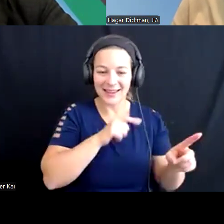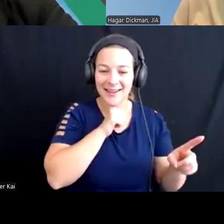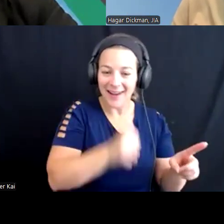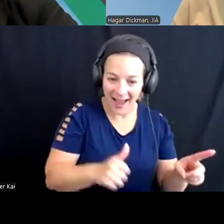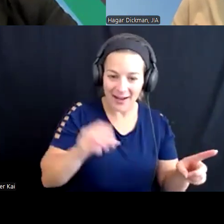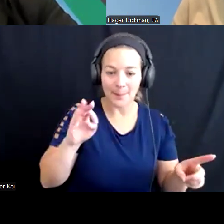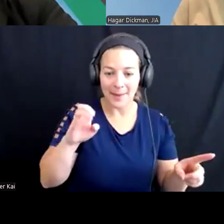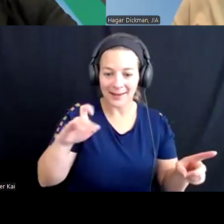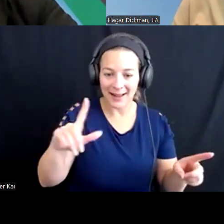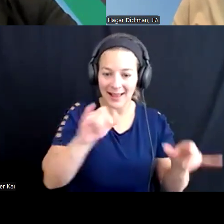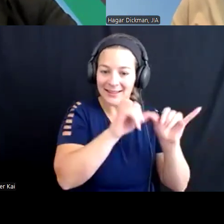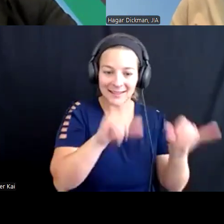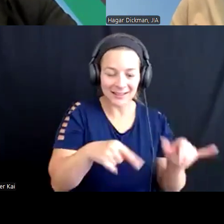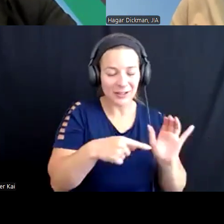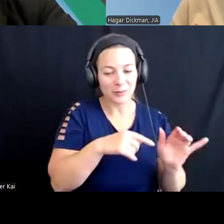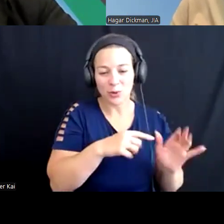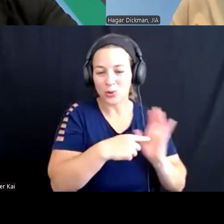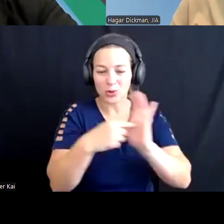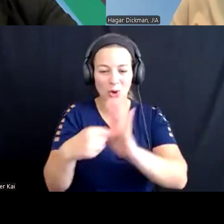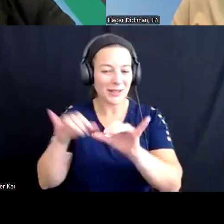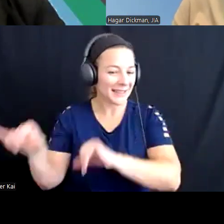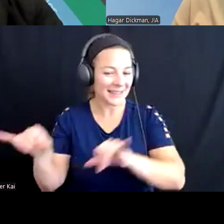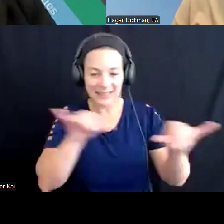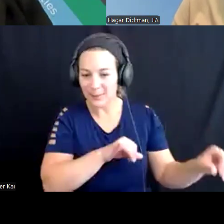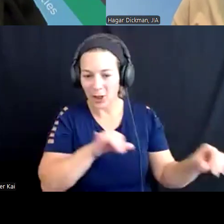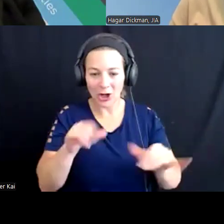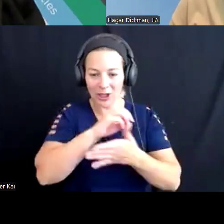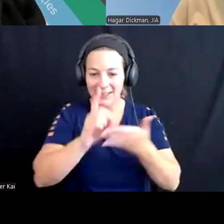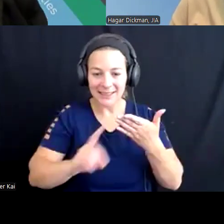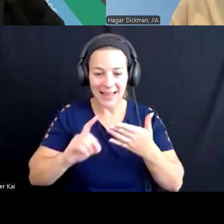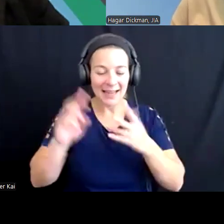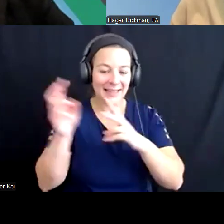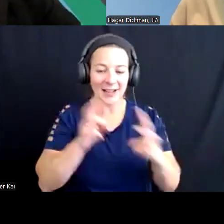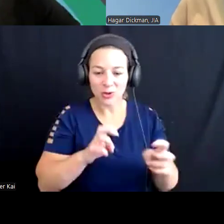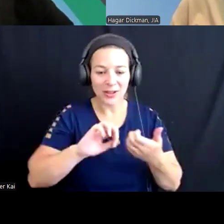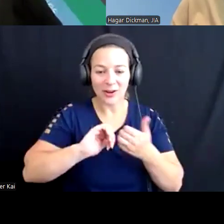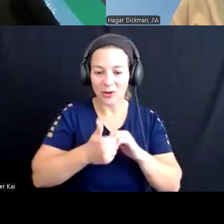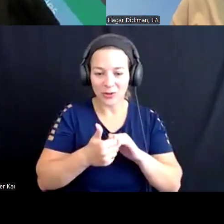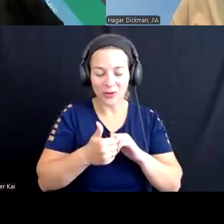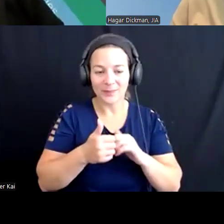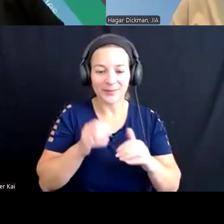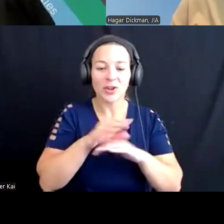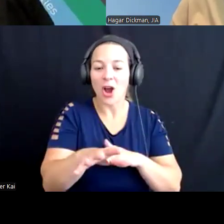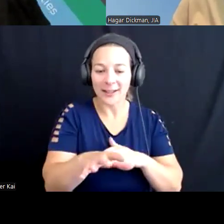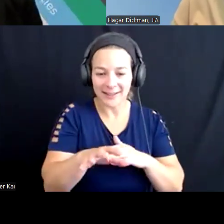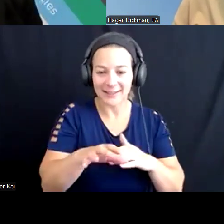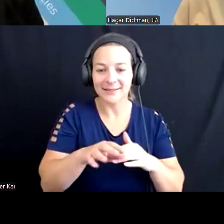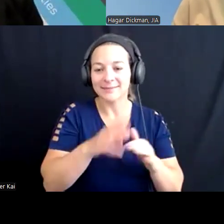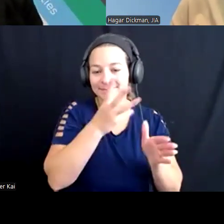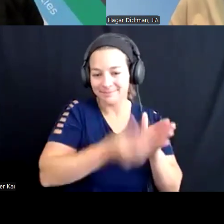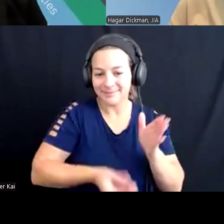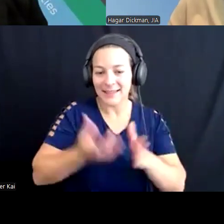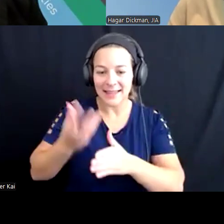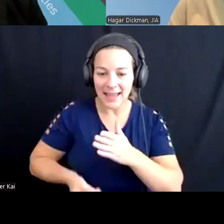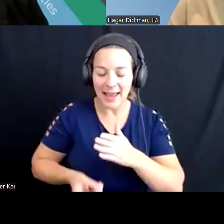many similar design issues that are causing and driving diverse disparities that are really similar to the same drivers of disparities in